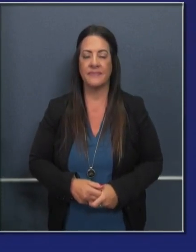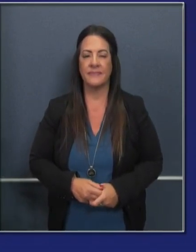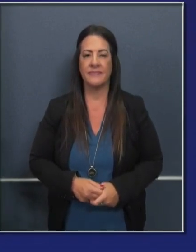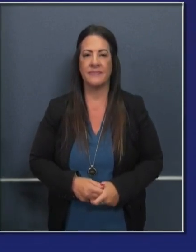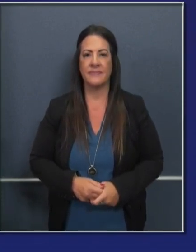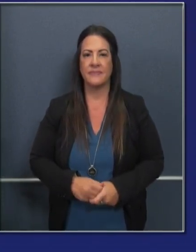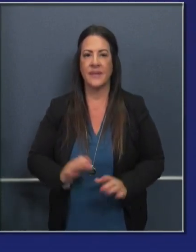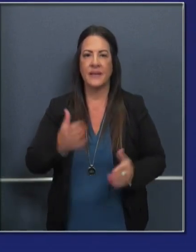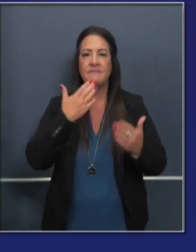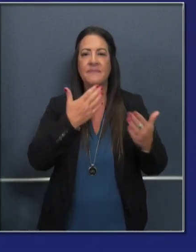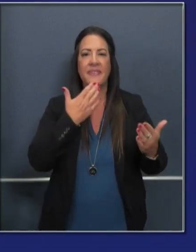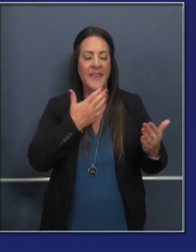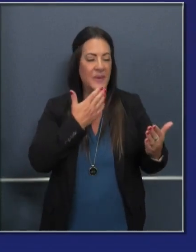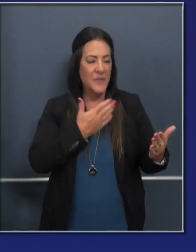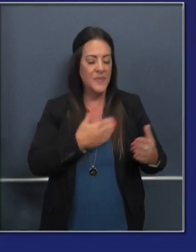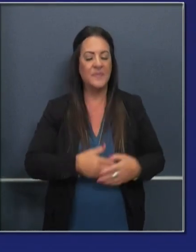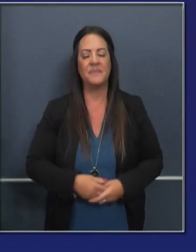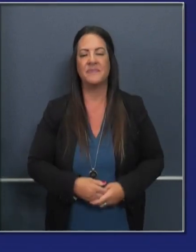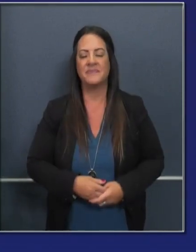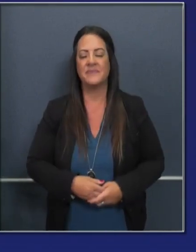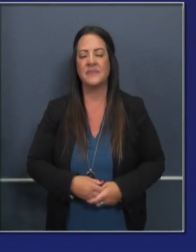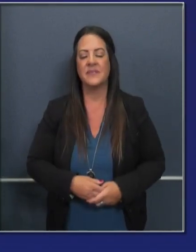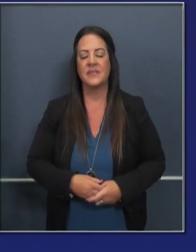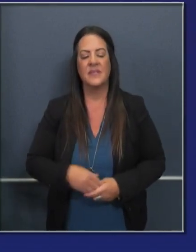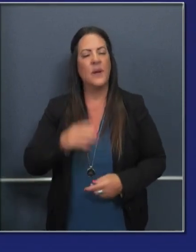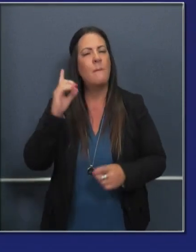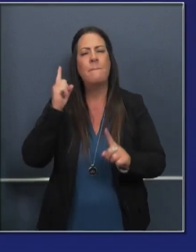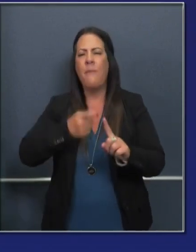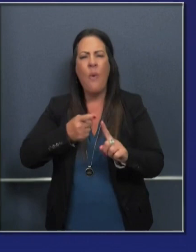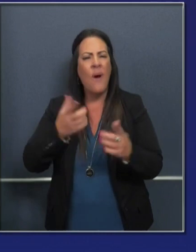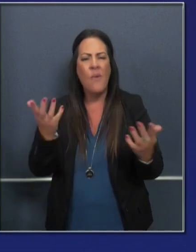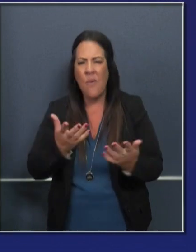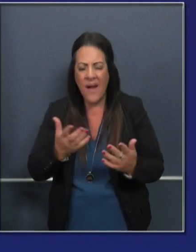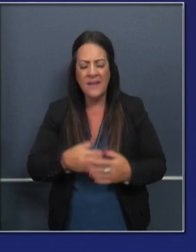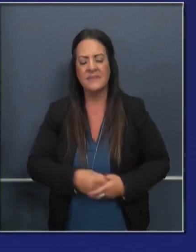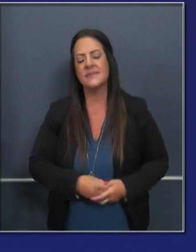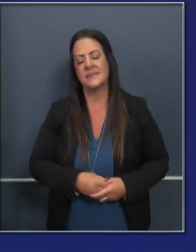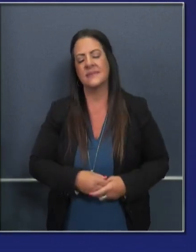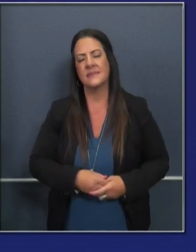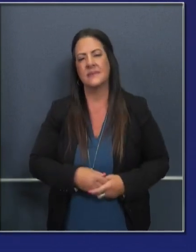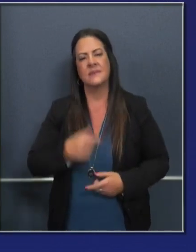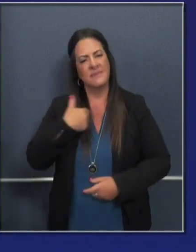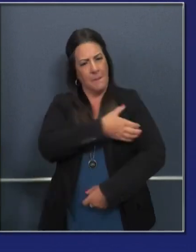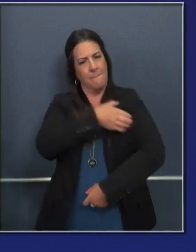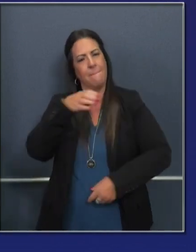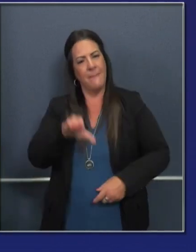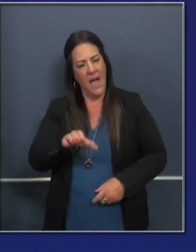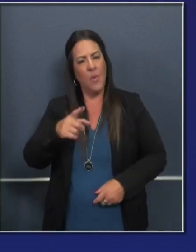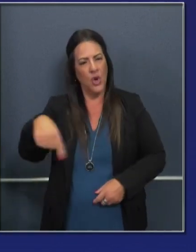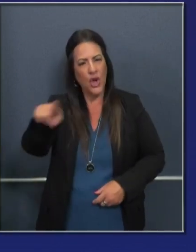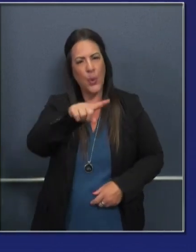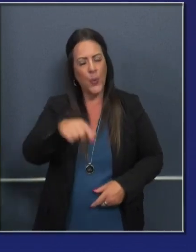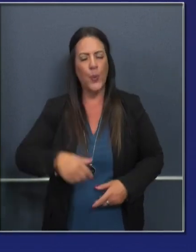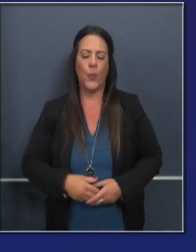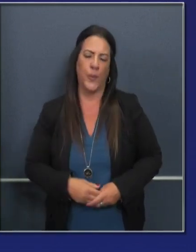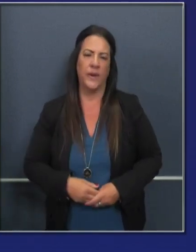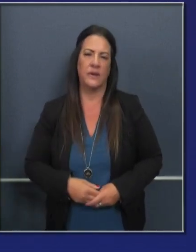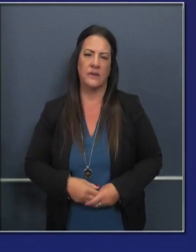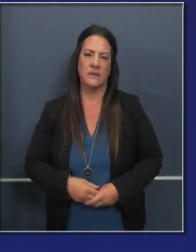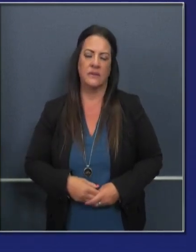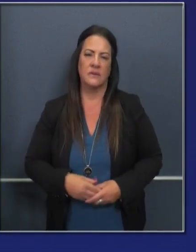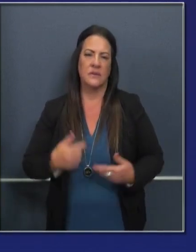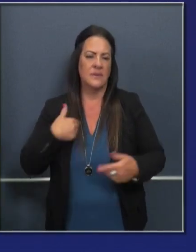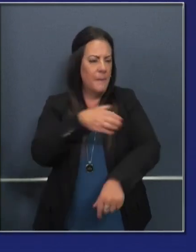Thanks, Dr. Galley. So, look, bottom line is we want to really empower individuals. We want to empower you. We want to